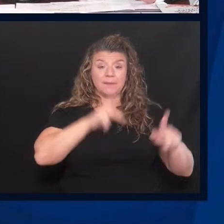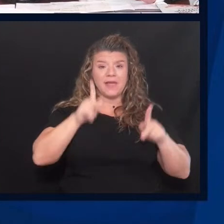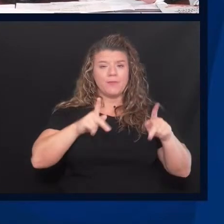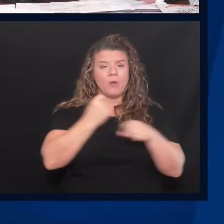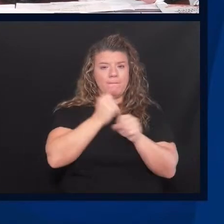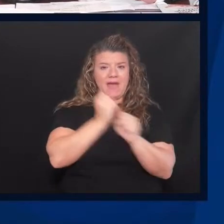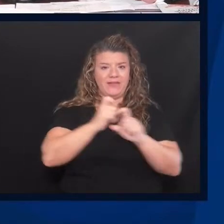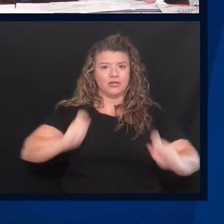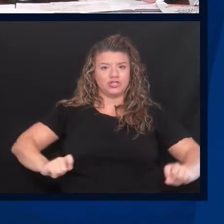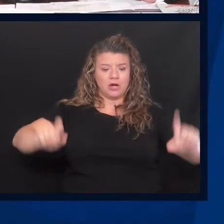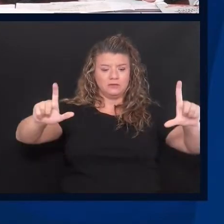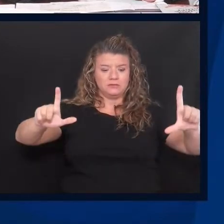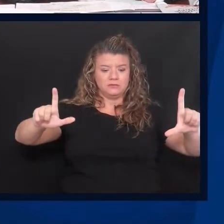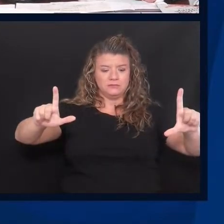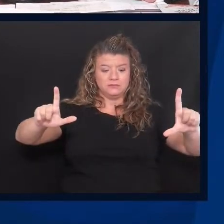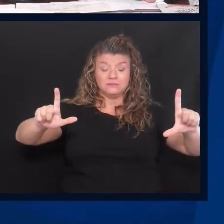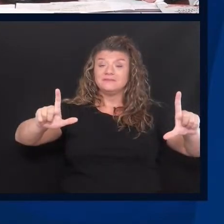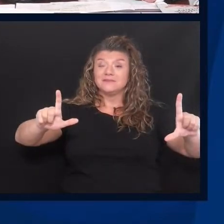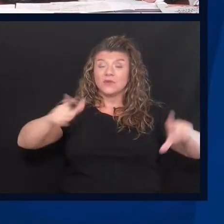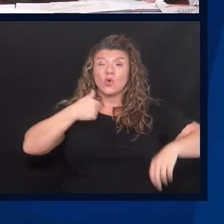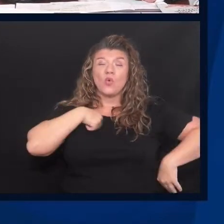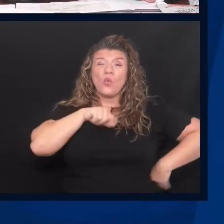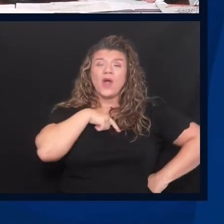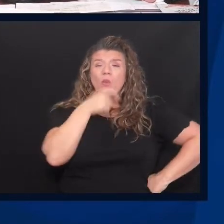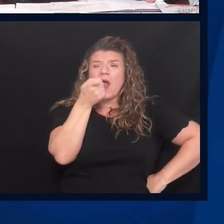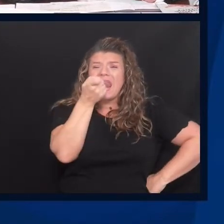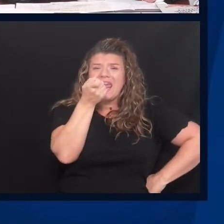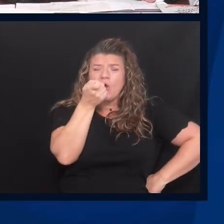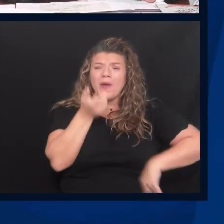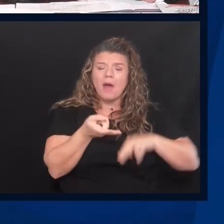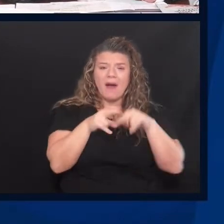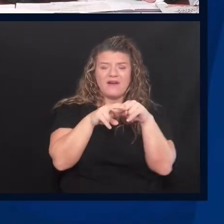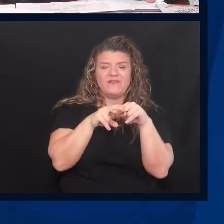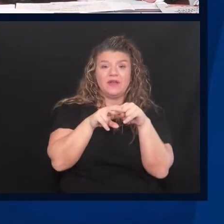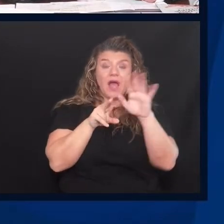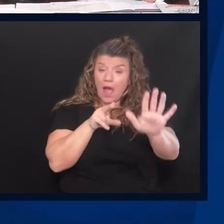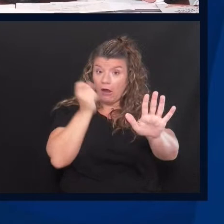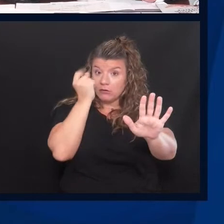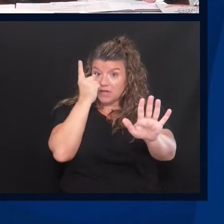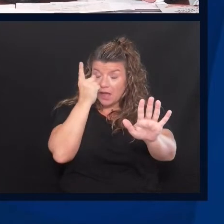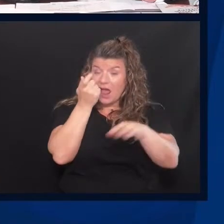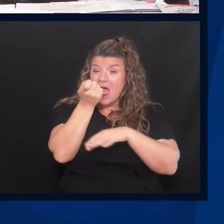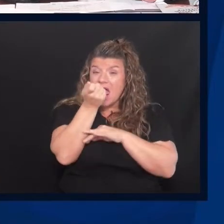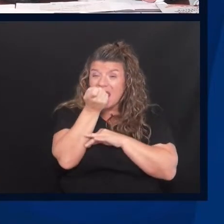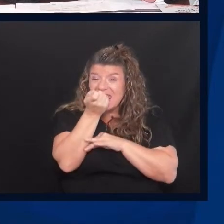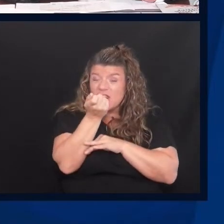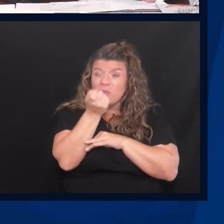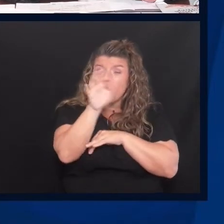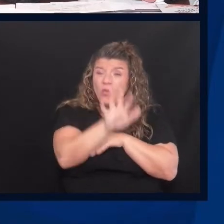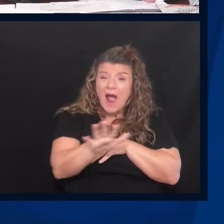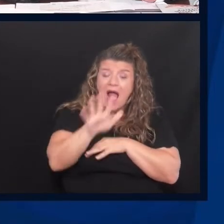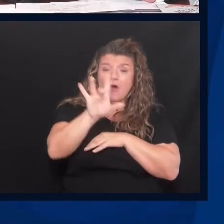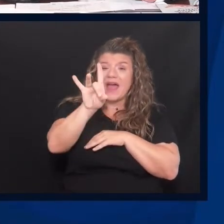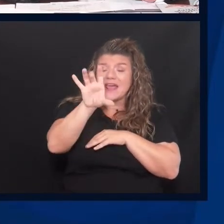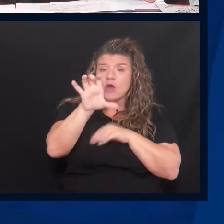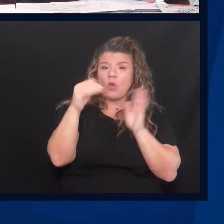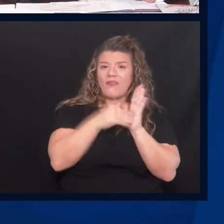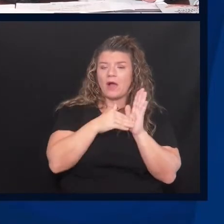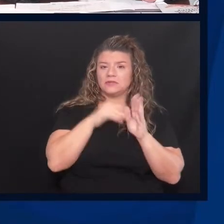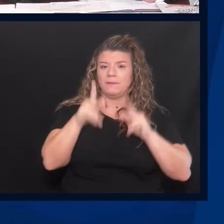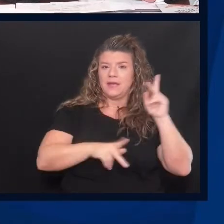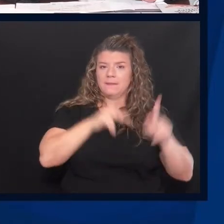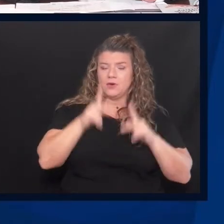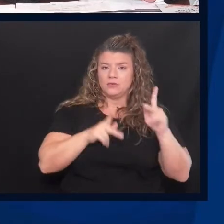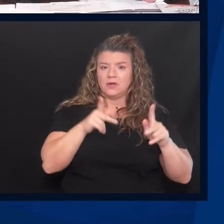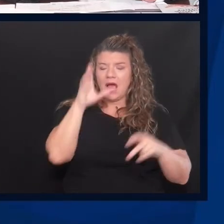together. We were slightly above, now get this number, we were slightly above 800,000 people,